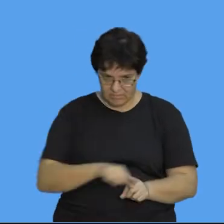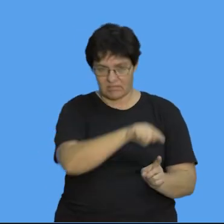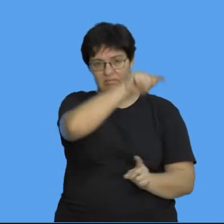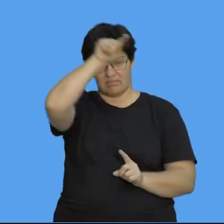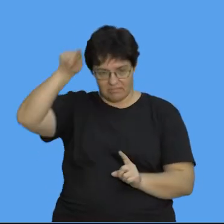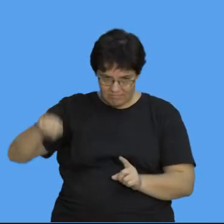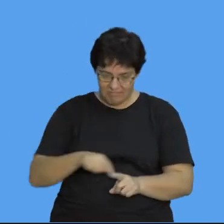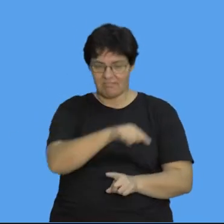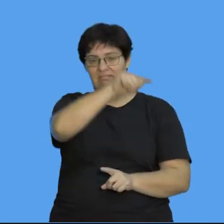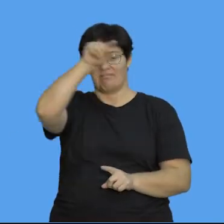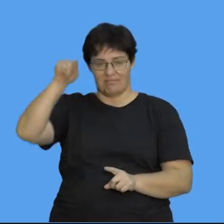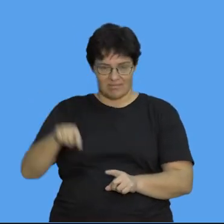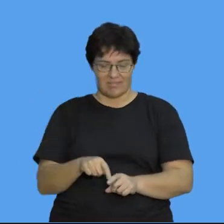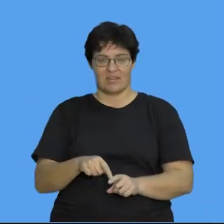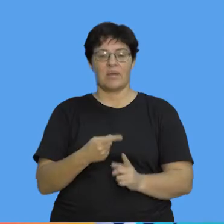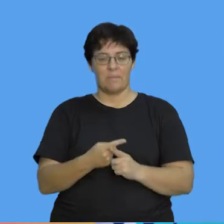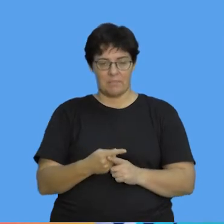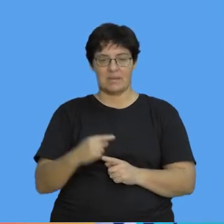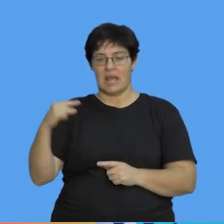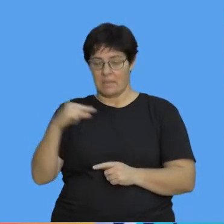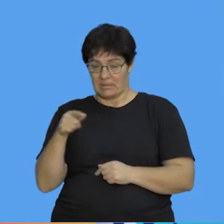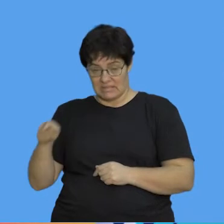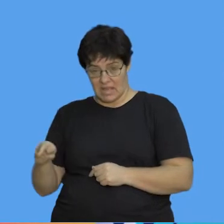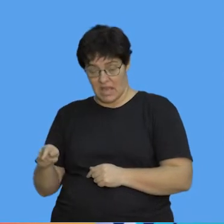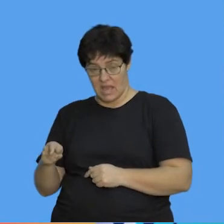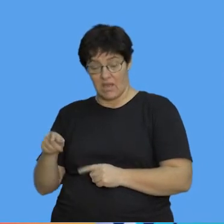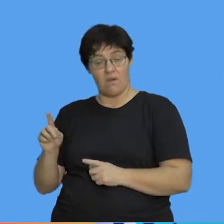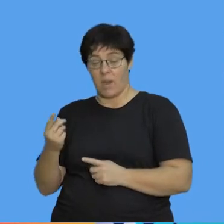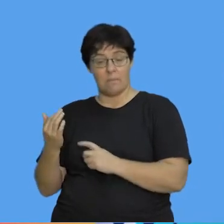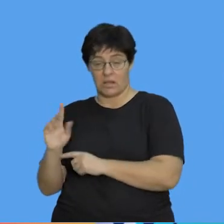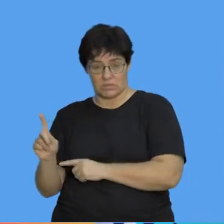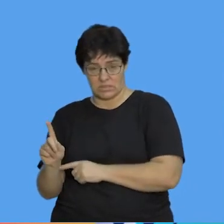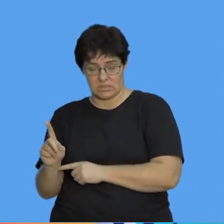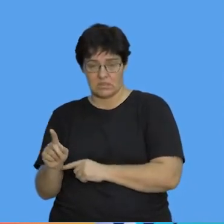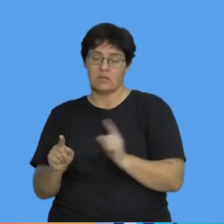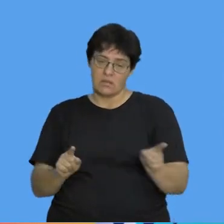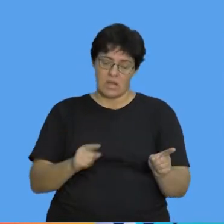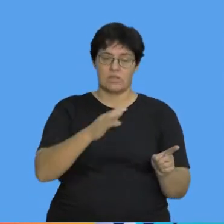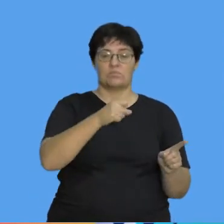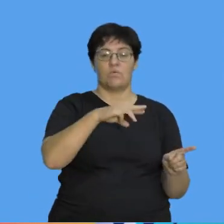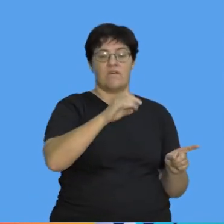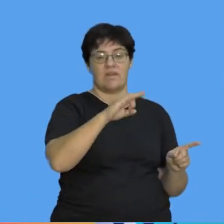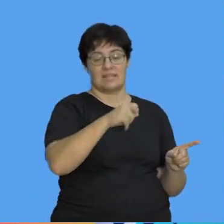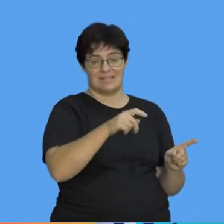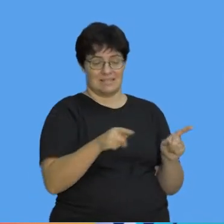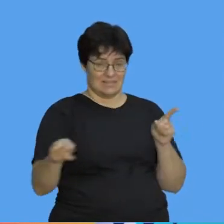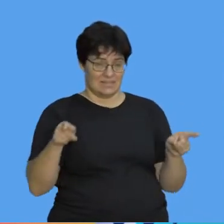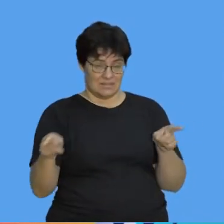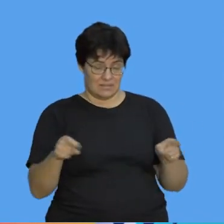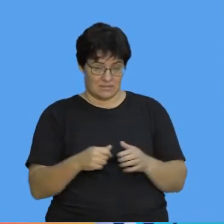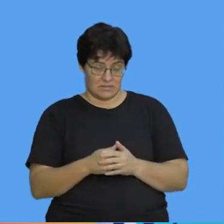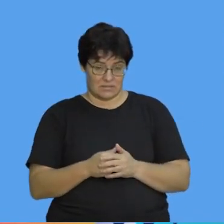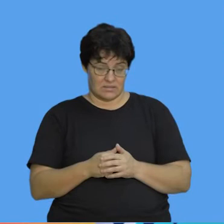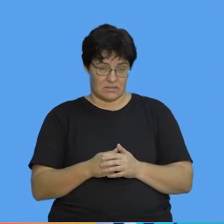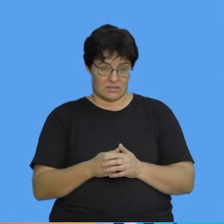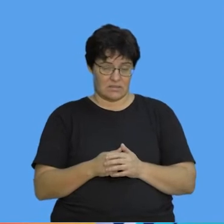this continuous cycle of what is the gametophyte of the plant and which is the sporophyte of the plant. All